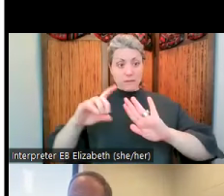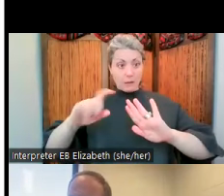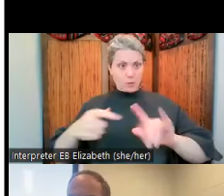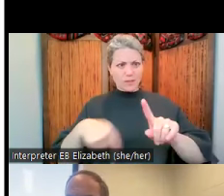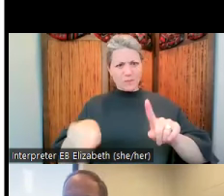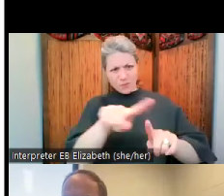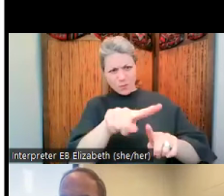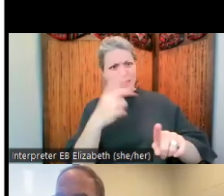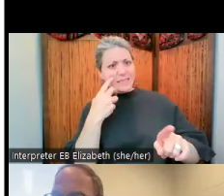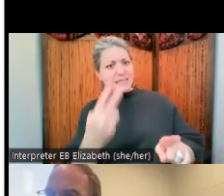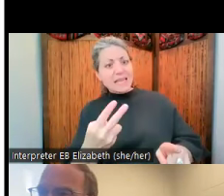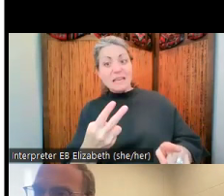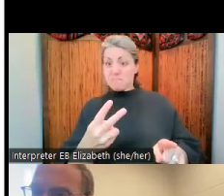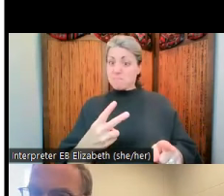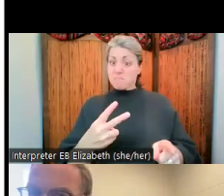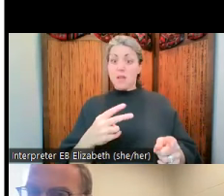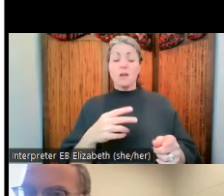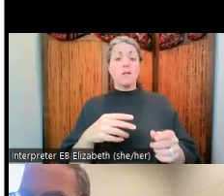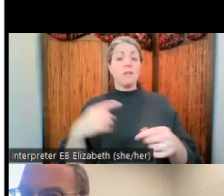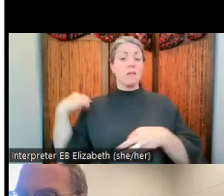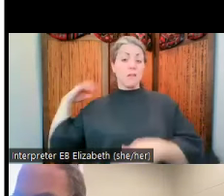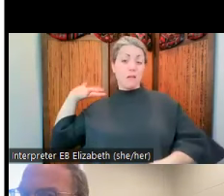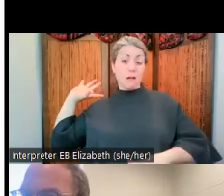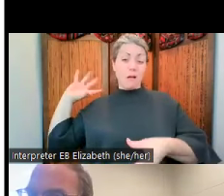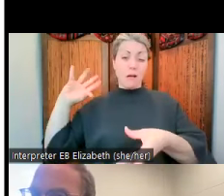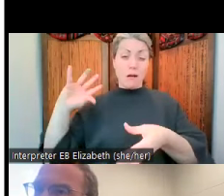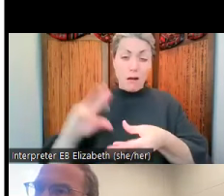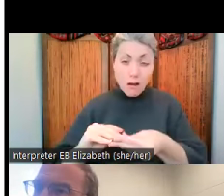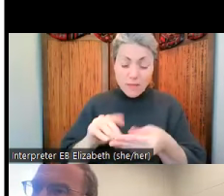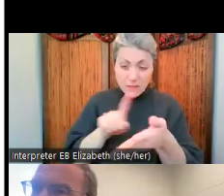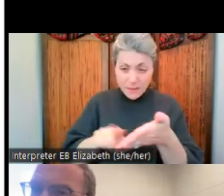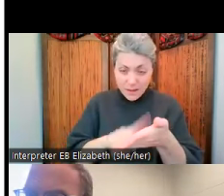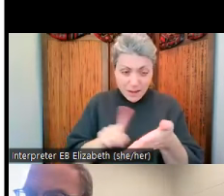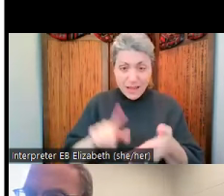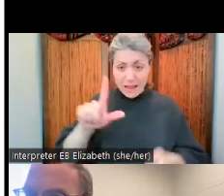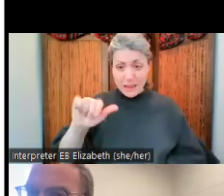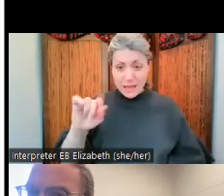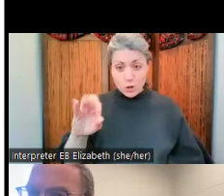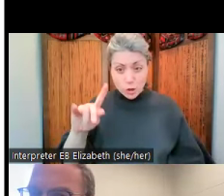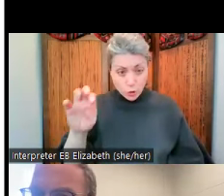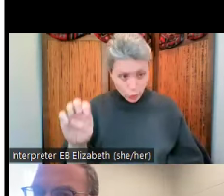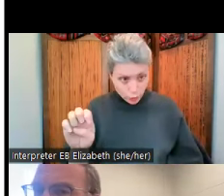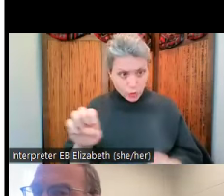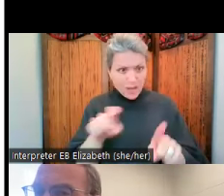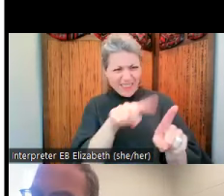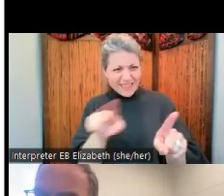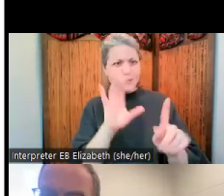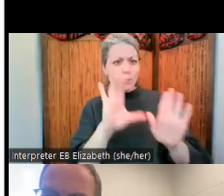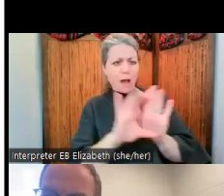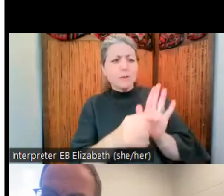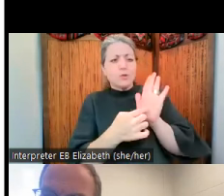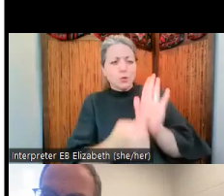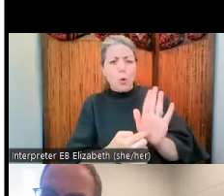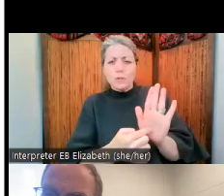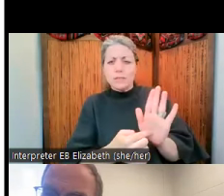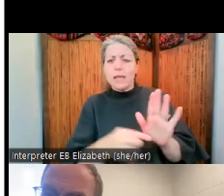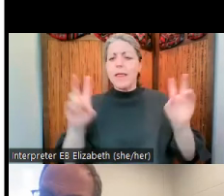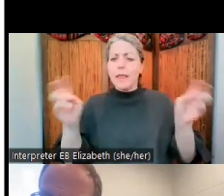graphic seeks to capture the interrelationships of themes that we observed in the